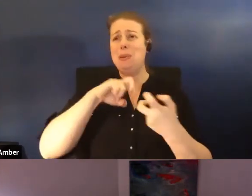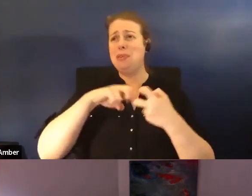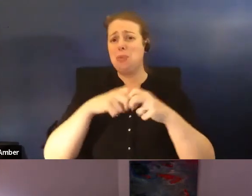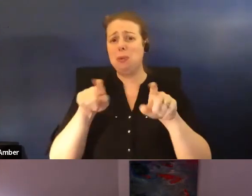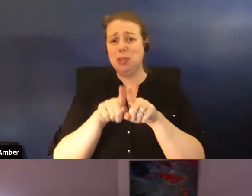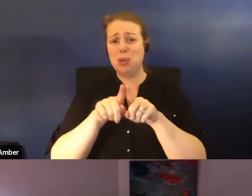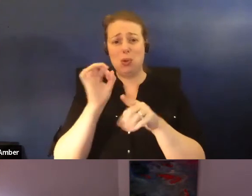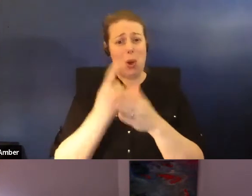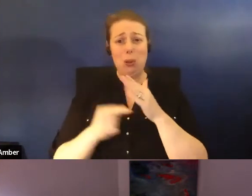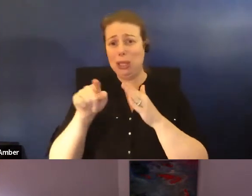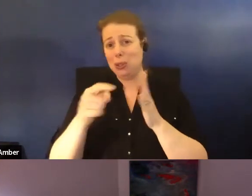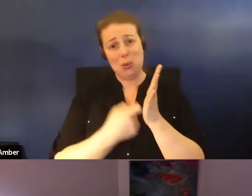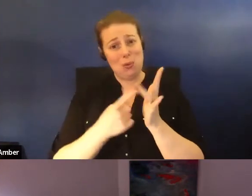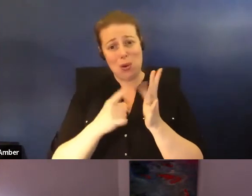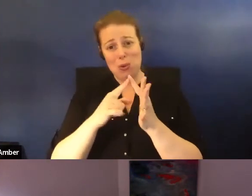not just you.